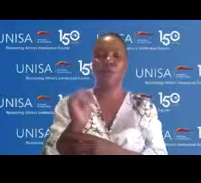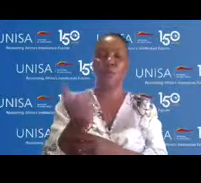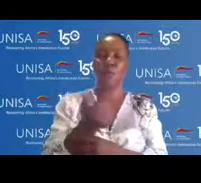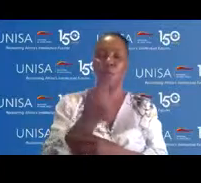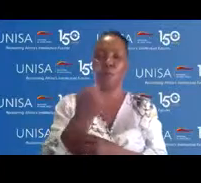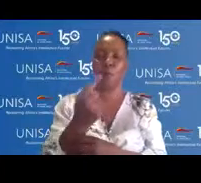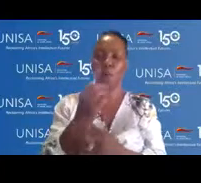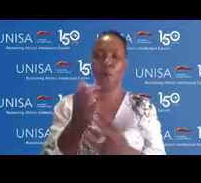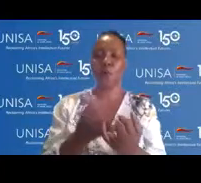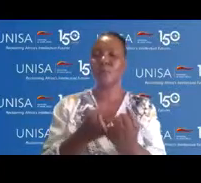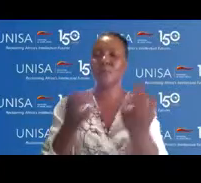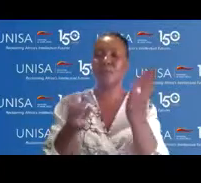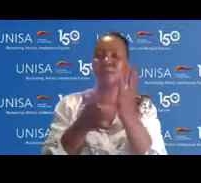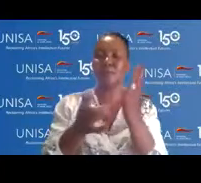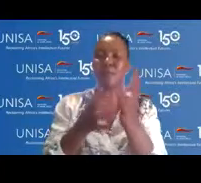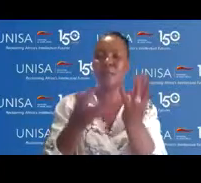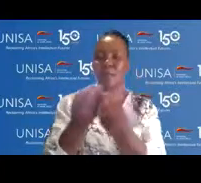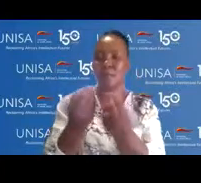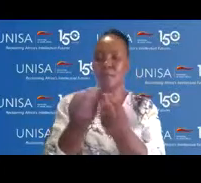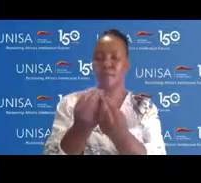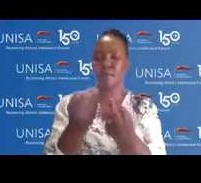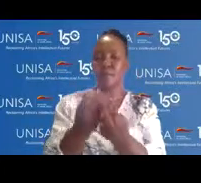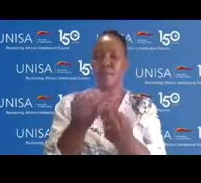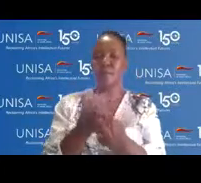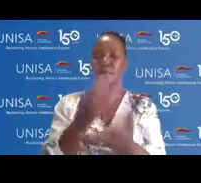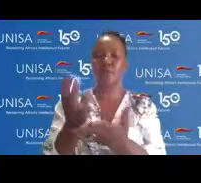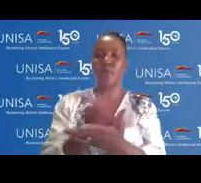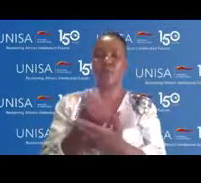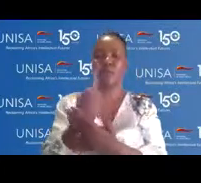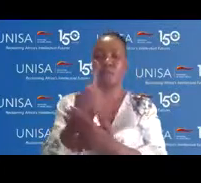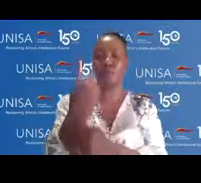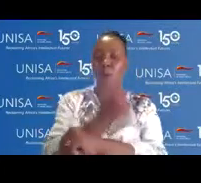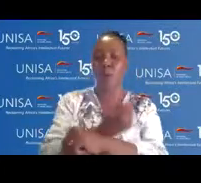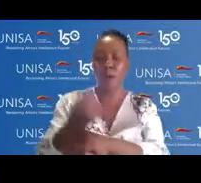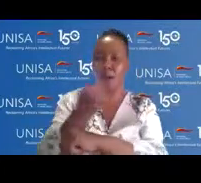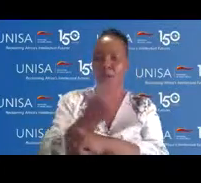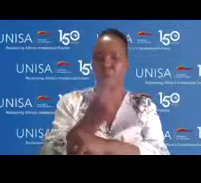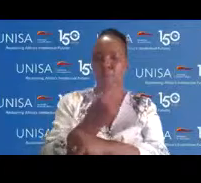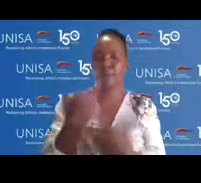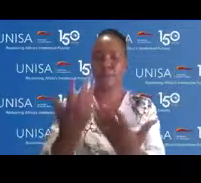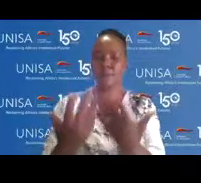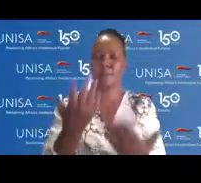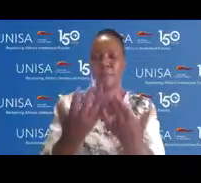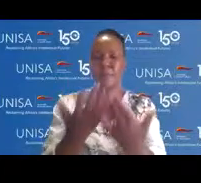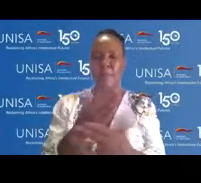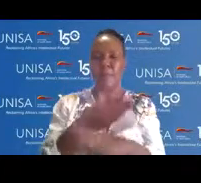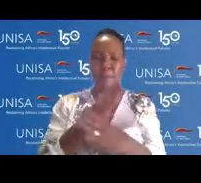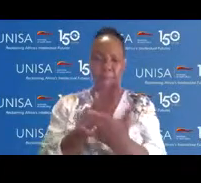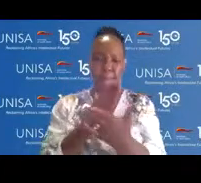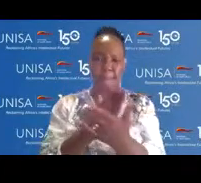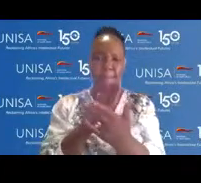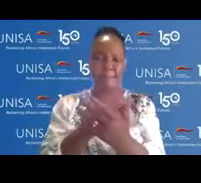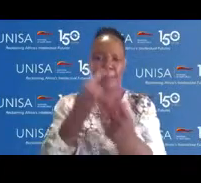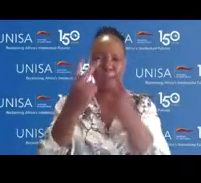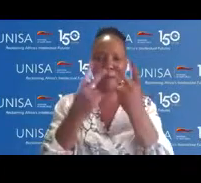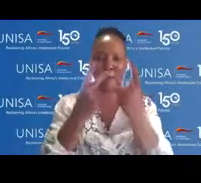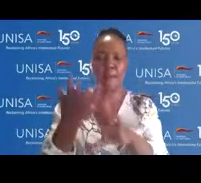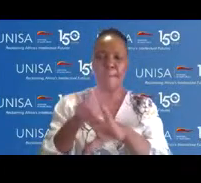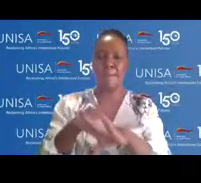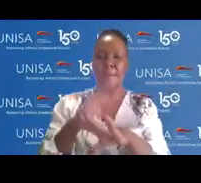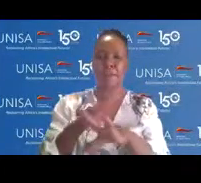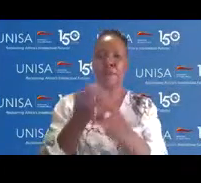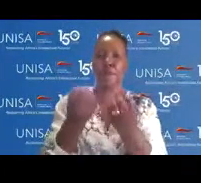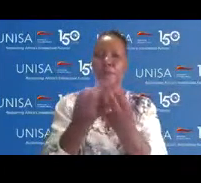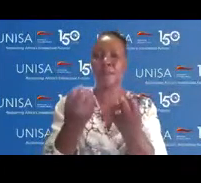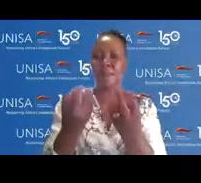to show you. It took us about 2 hours, but I'm sure you guys have seen a lot of the stuff. I hope you've learned lots